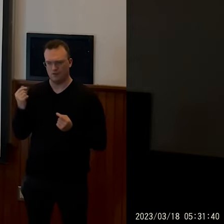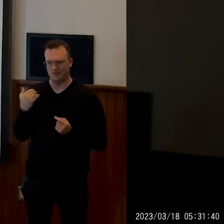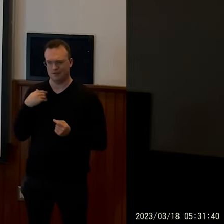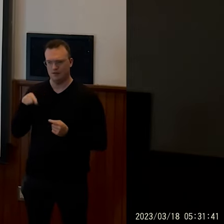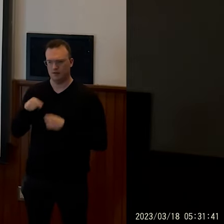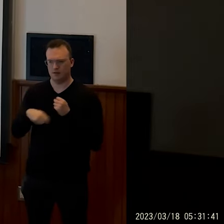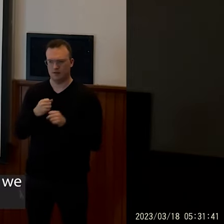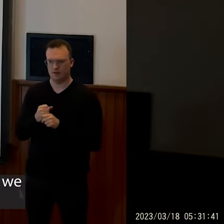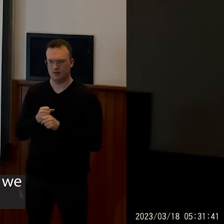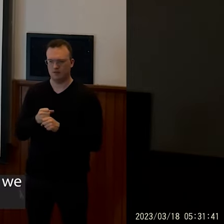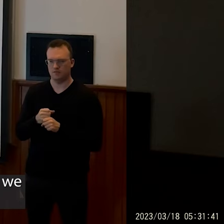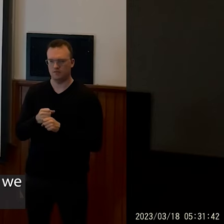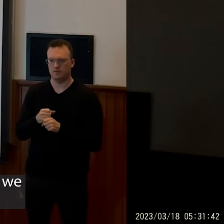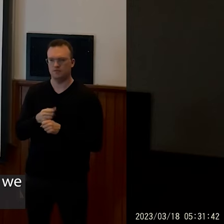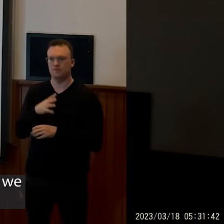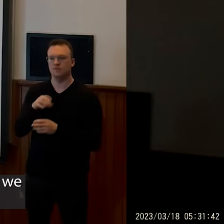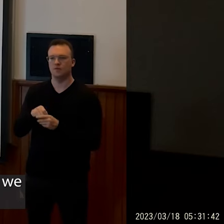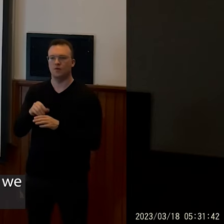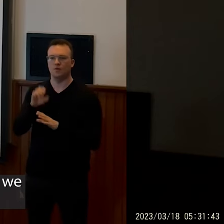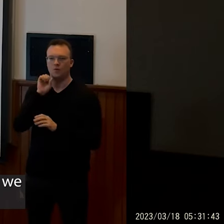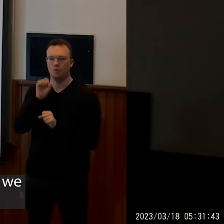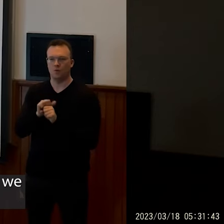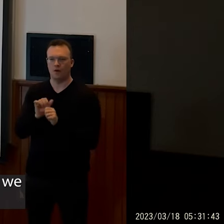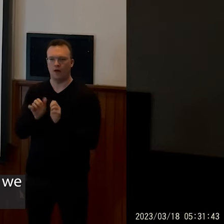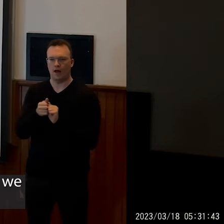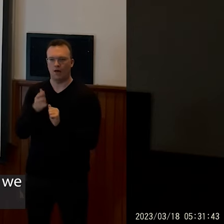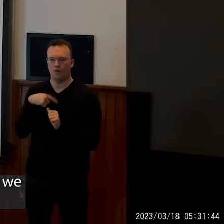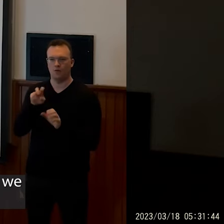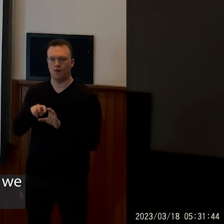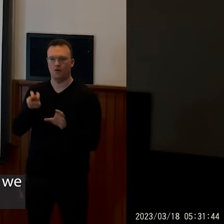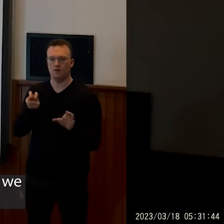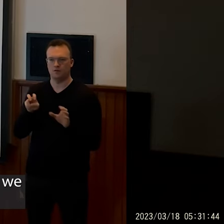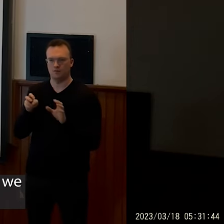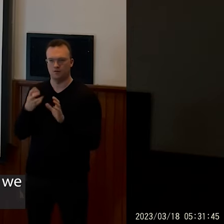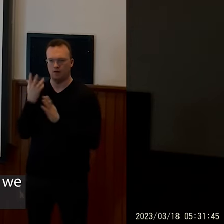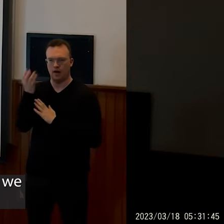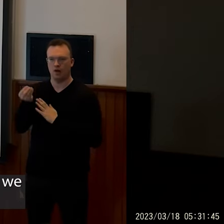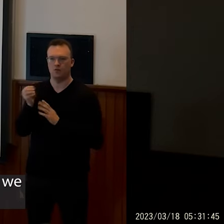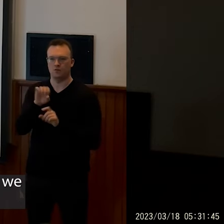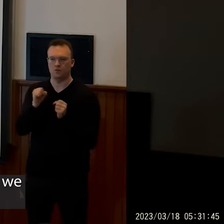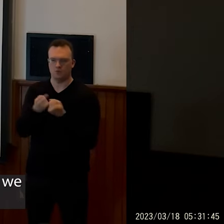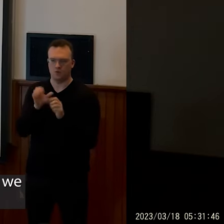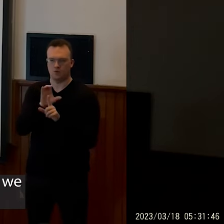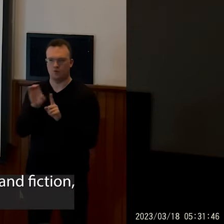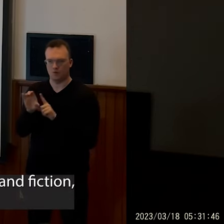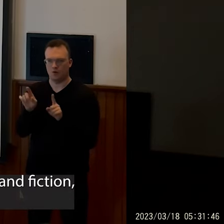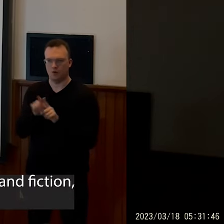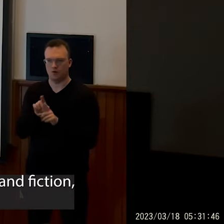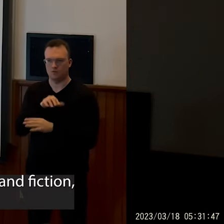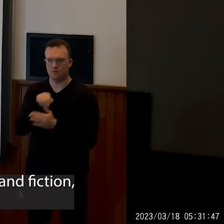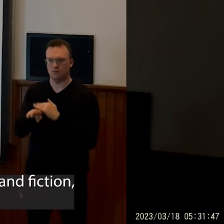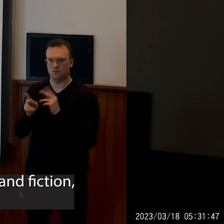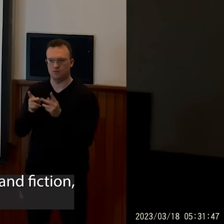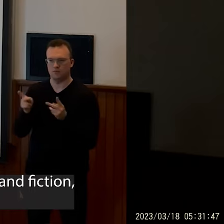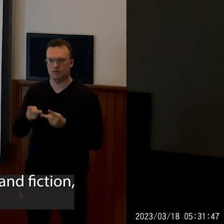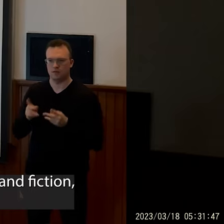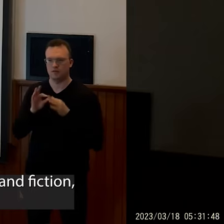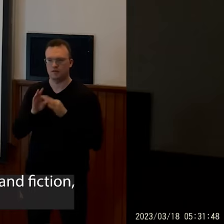You see, and so I'm part of the work is that how do we step out of the social cultural and then enter the space